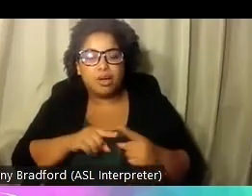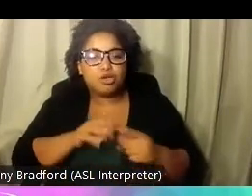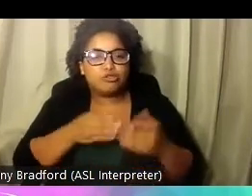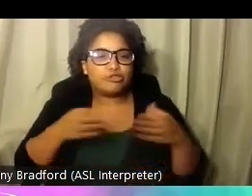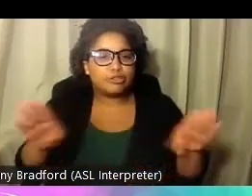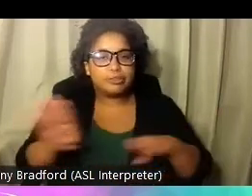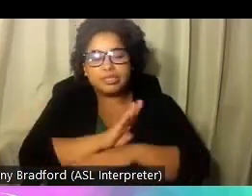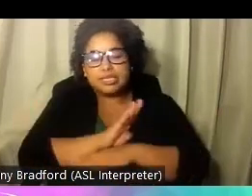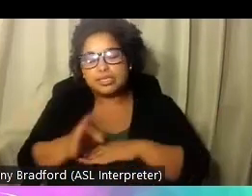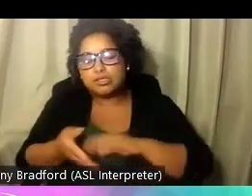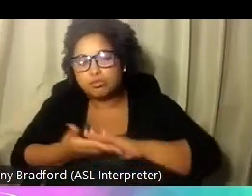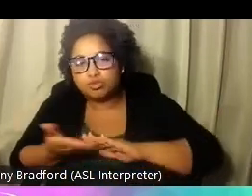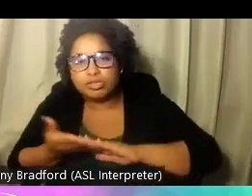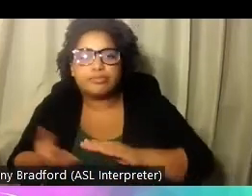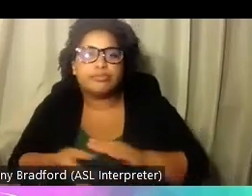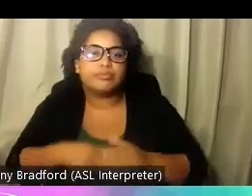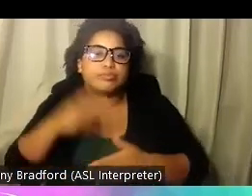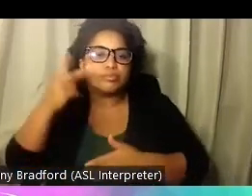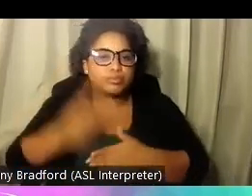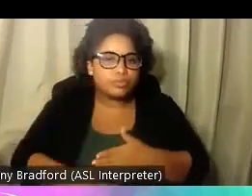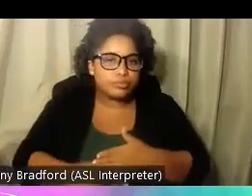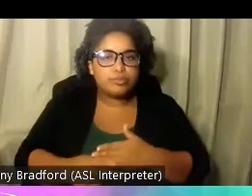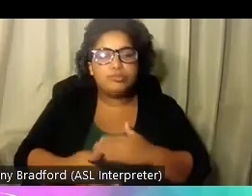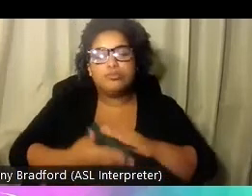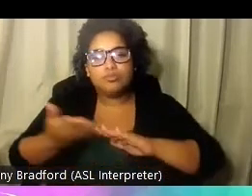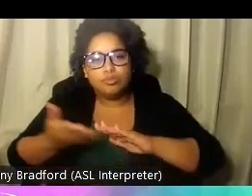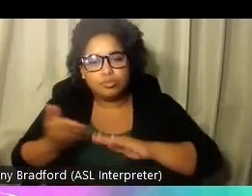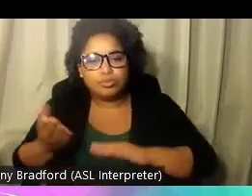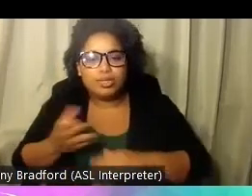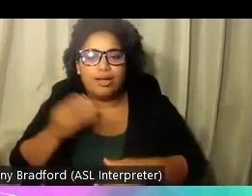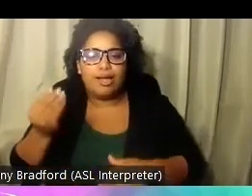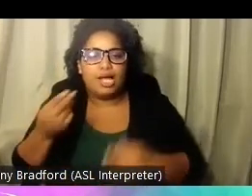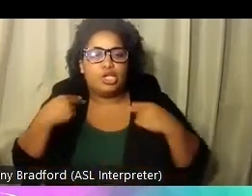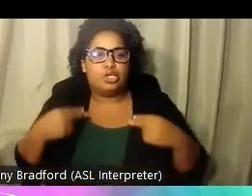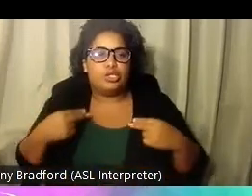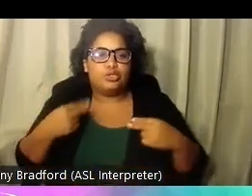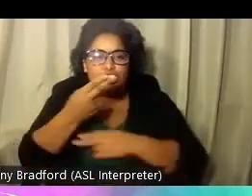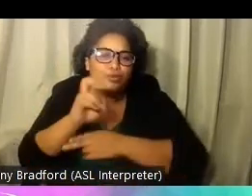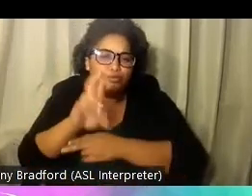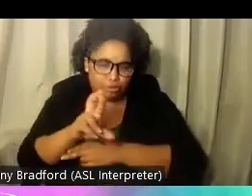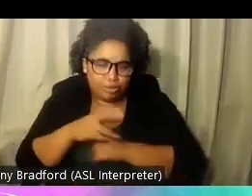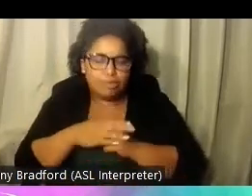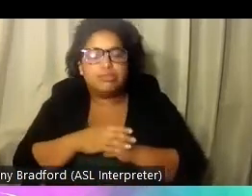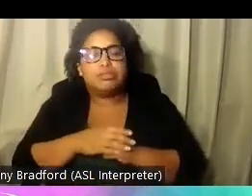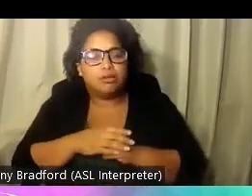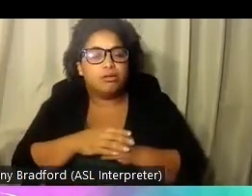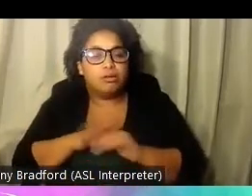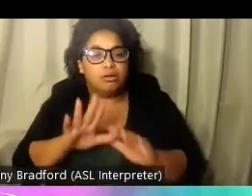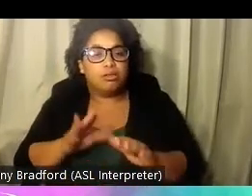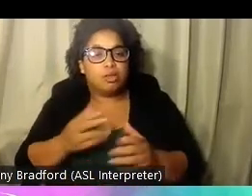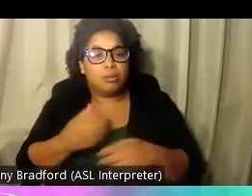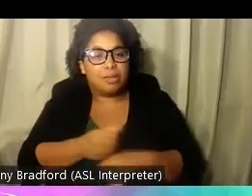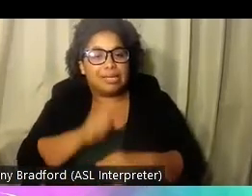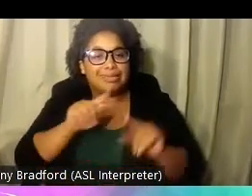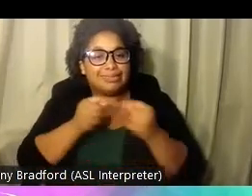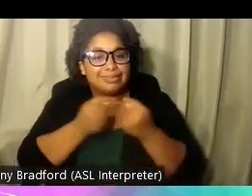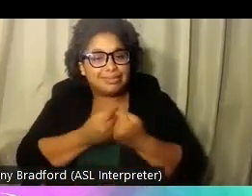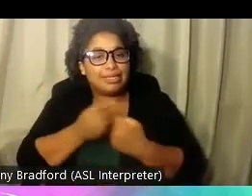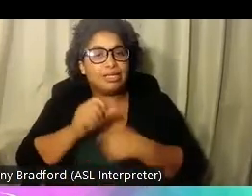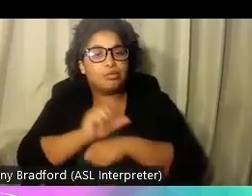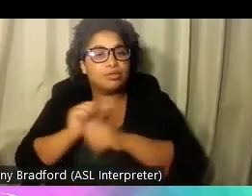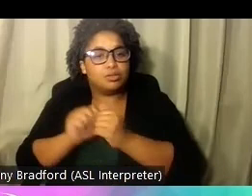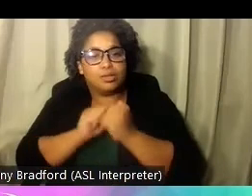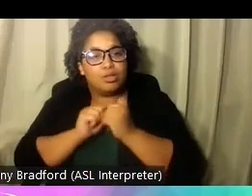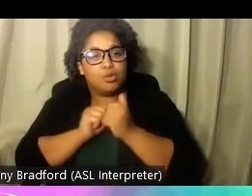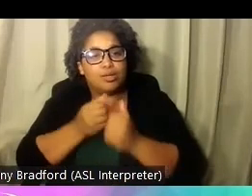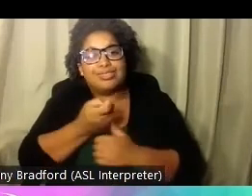business operations, program operations, and human resources. So make it a team effort with your HR